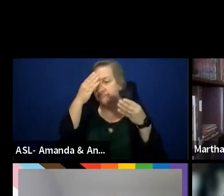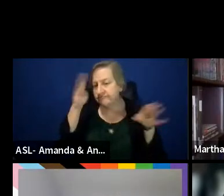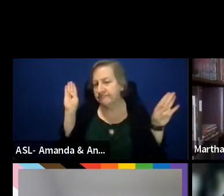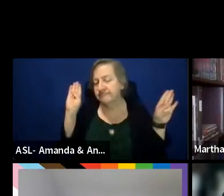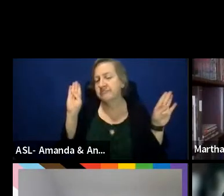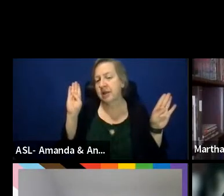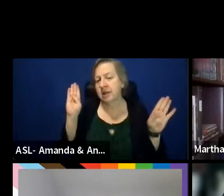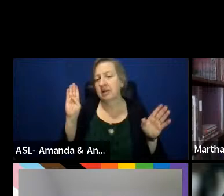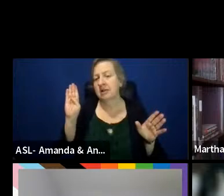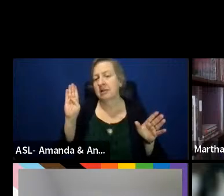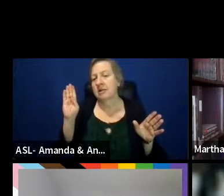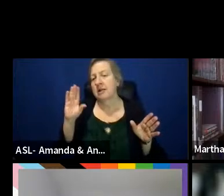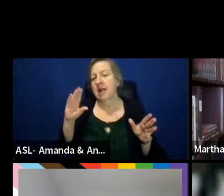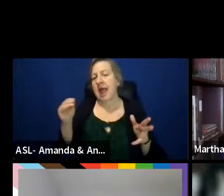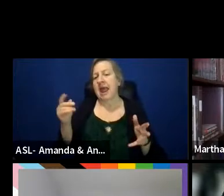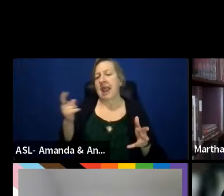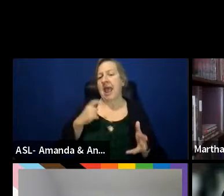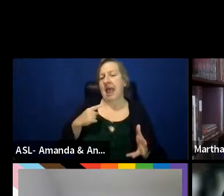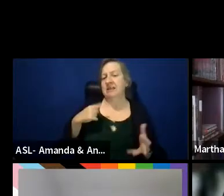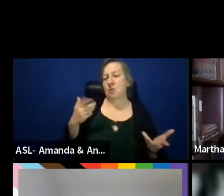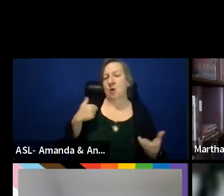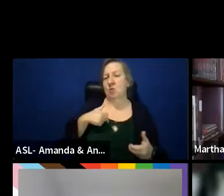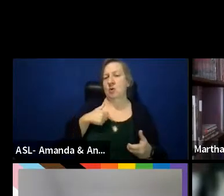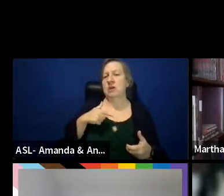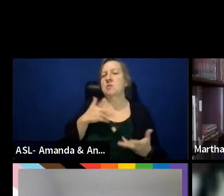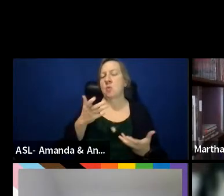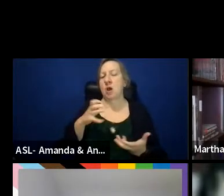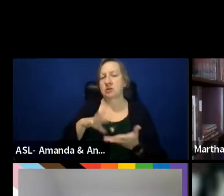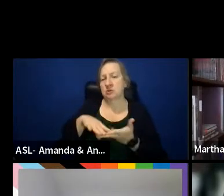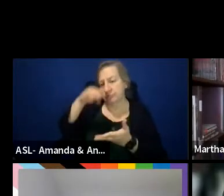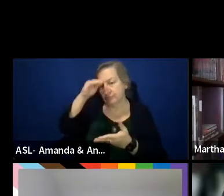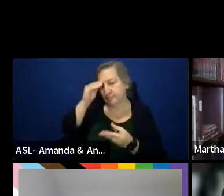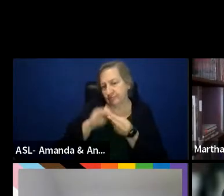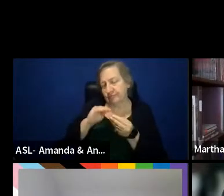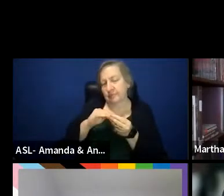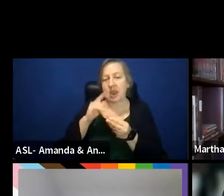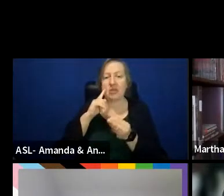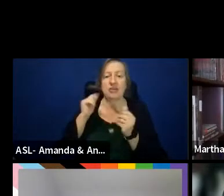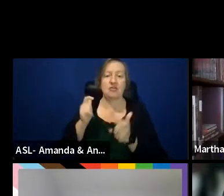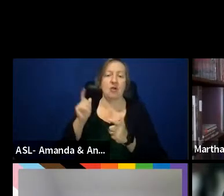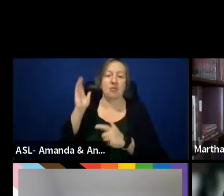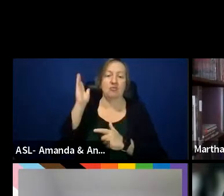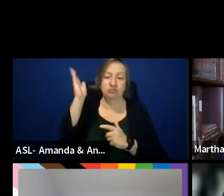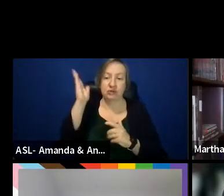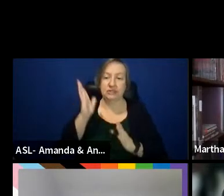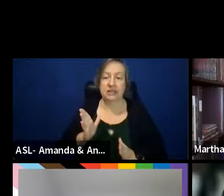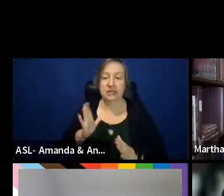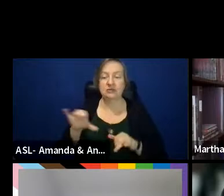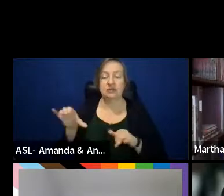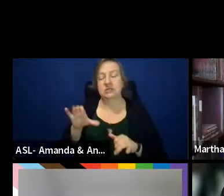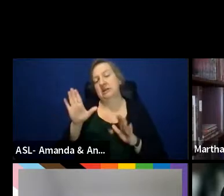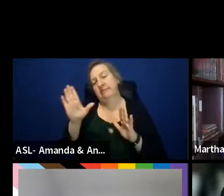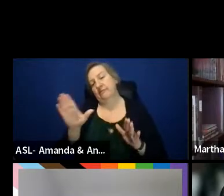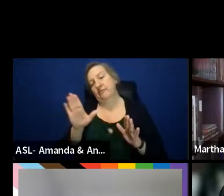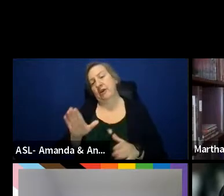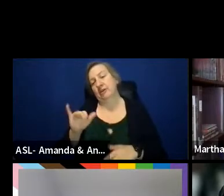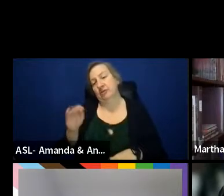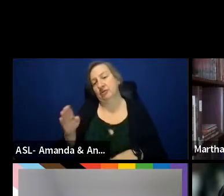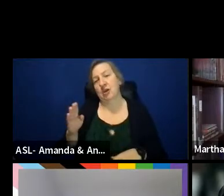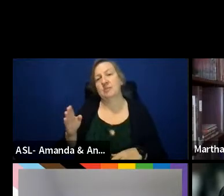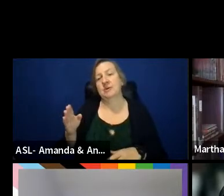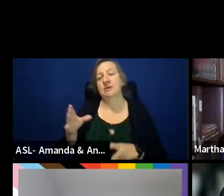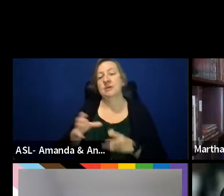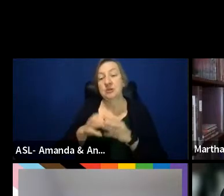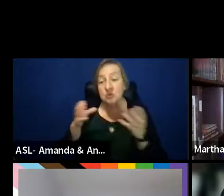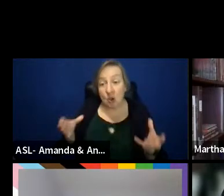to and asking what it was that we wanted to hear about. And I thought all of our presenters really did a outstanding job. So much